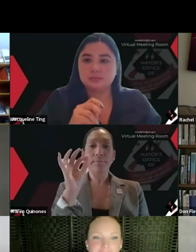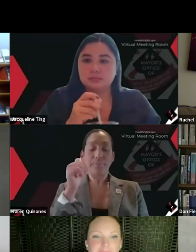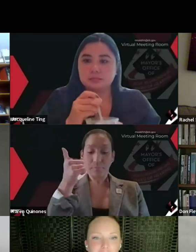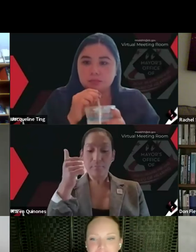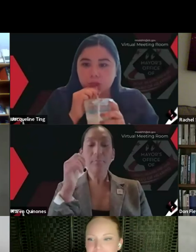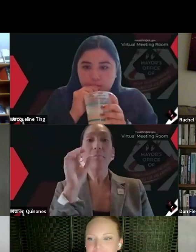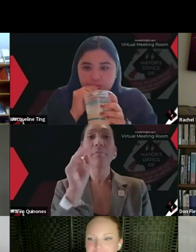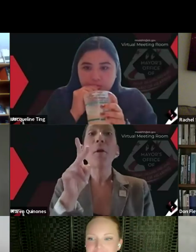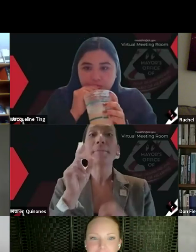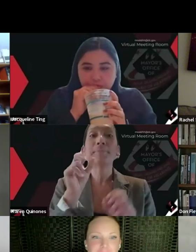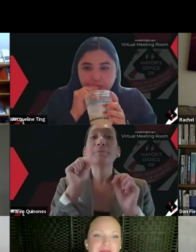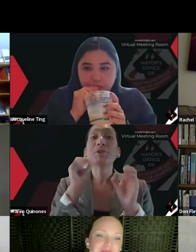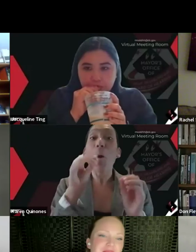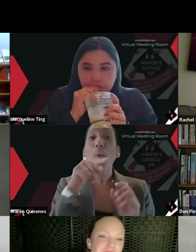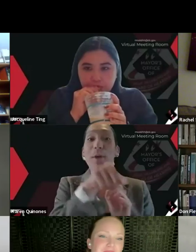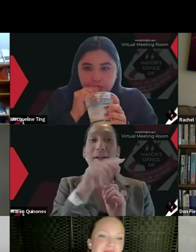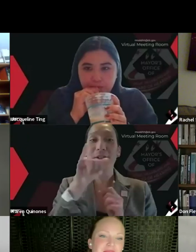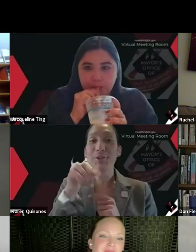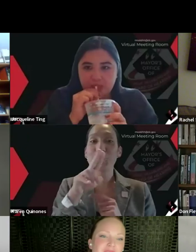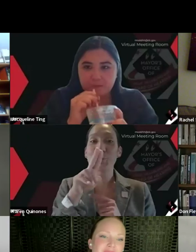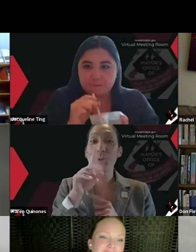I'm going to keep my camera on so Karen can see me.